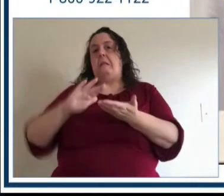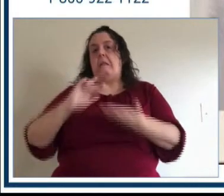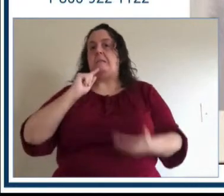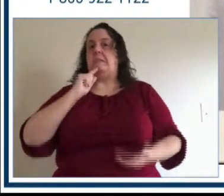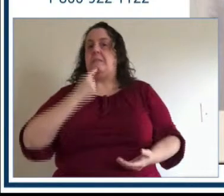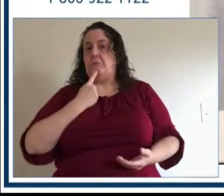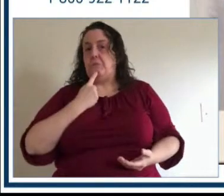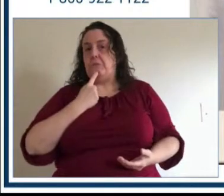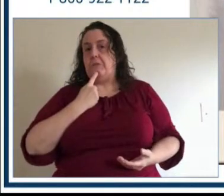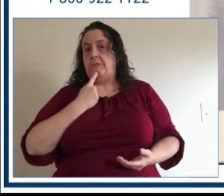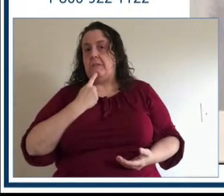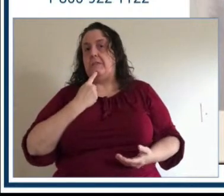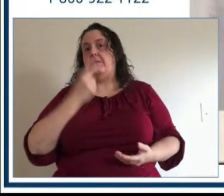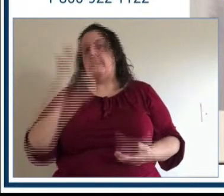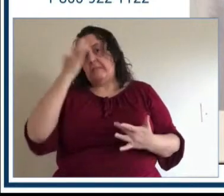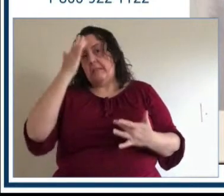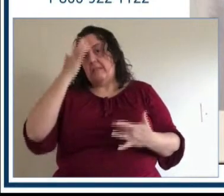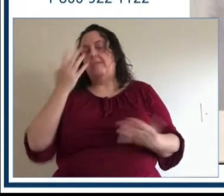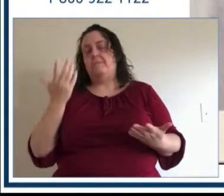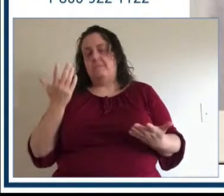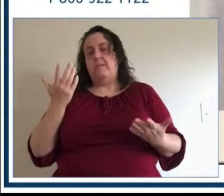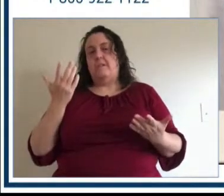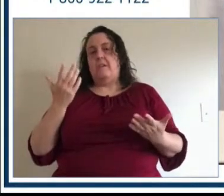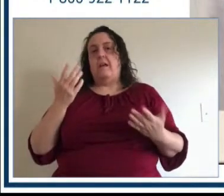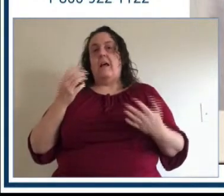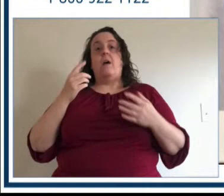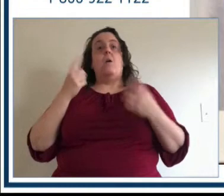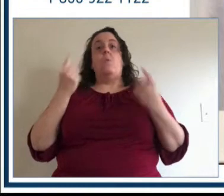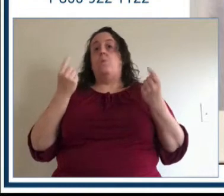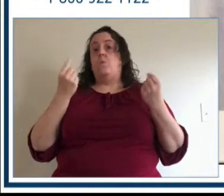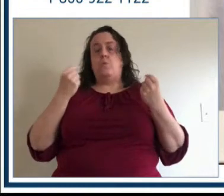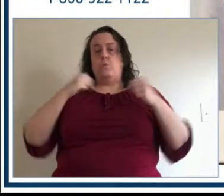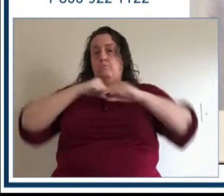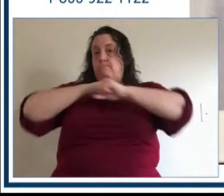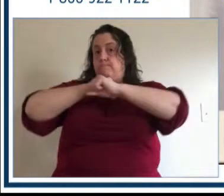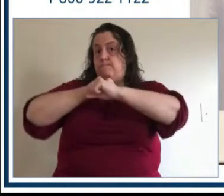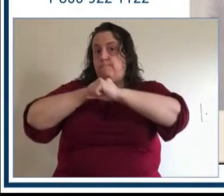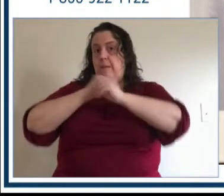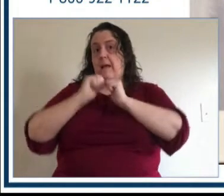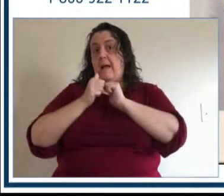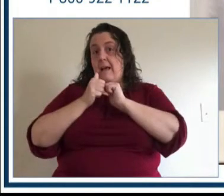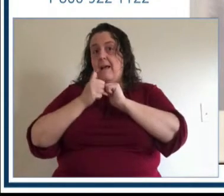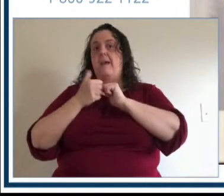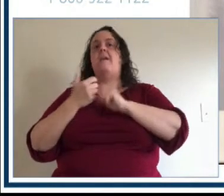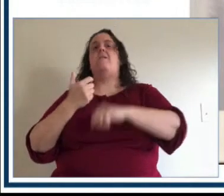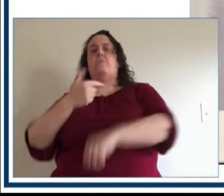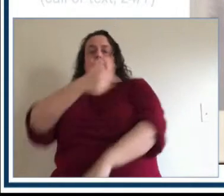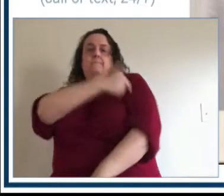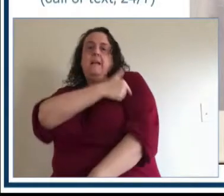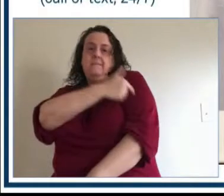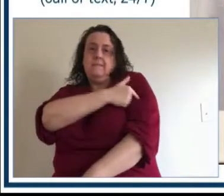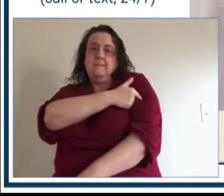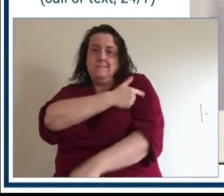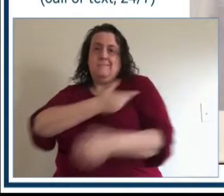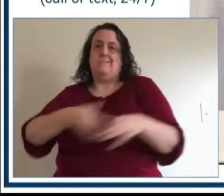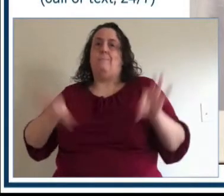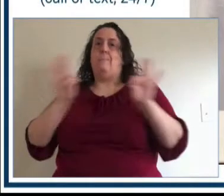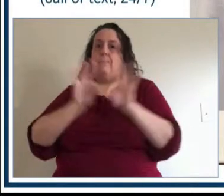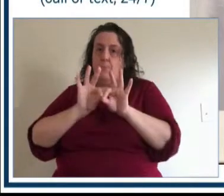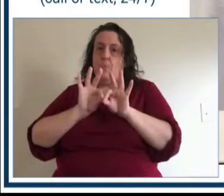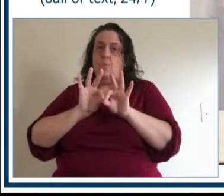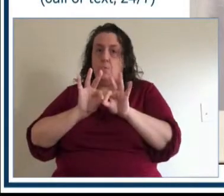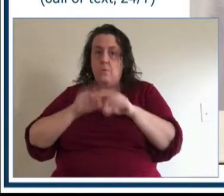vaccines are an extremely important layer of protection. But despite that and our